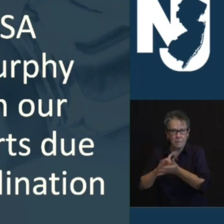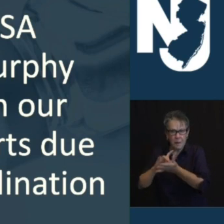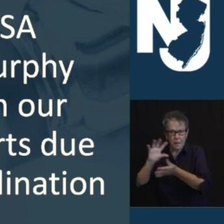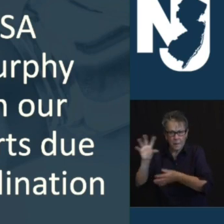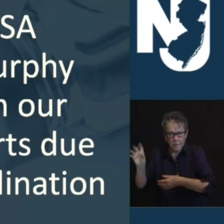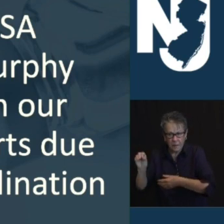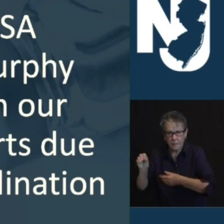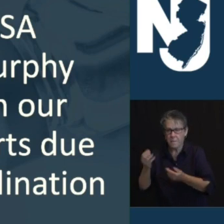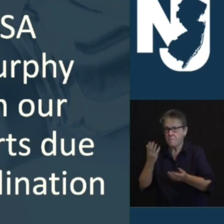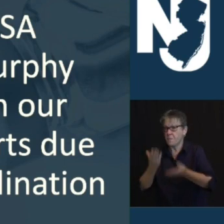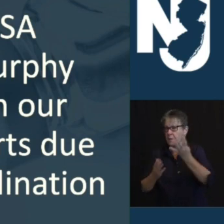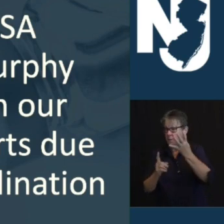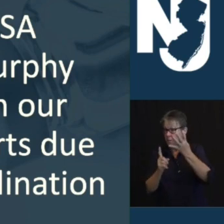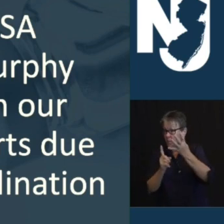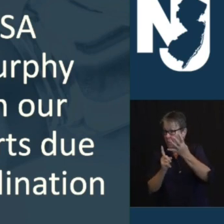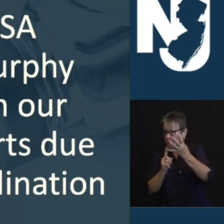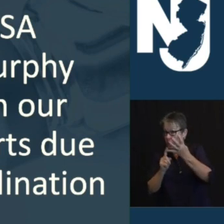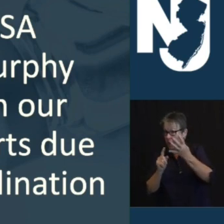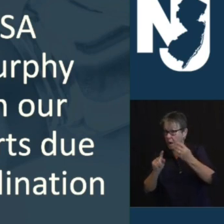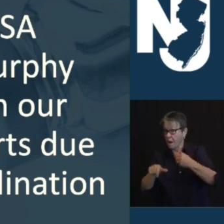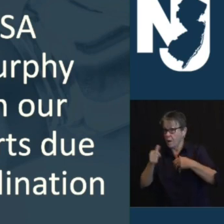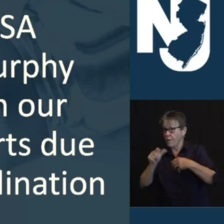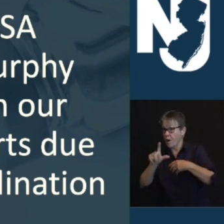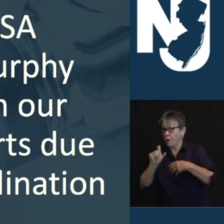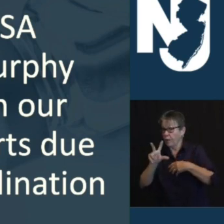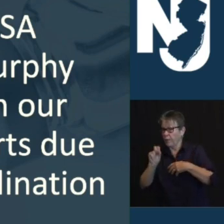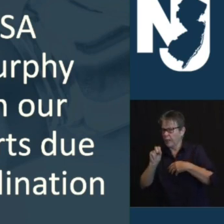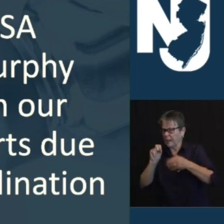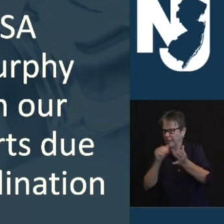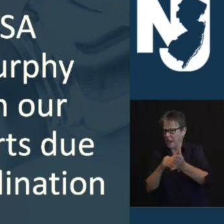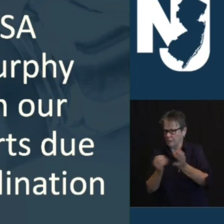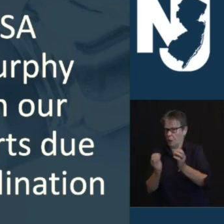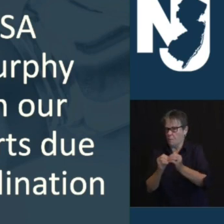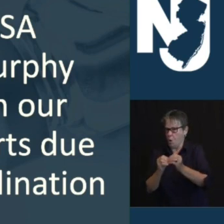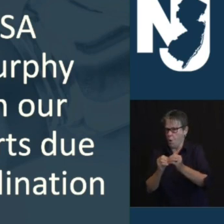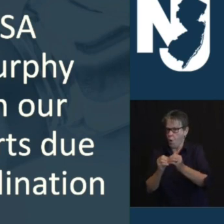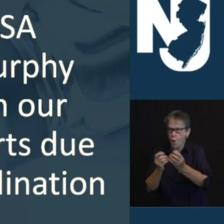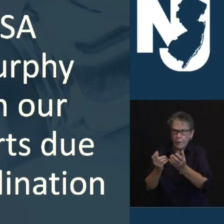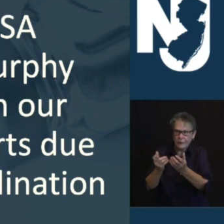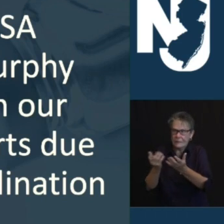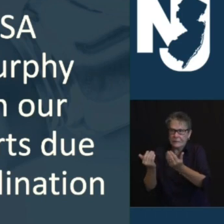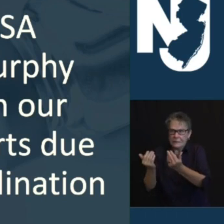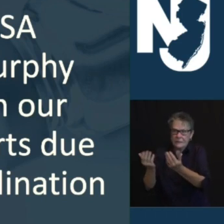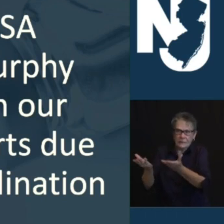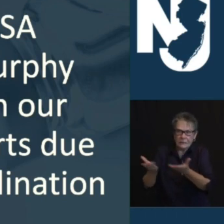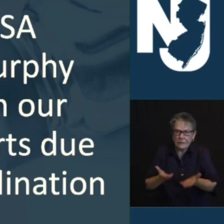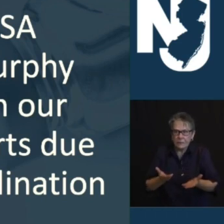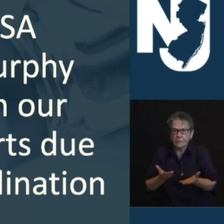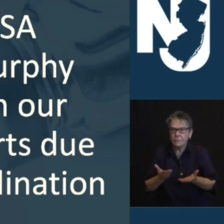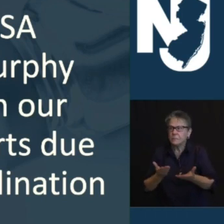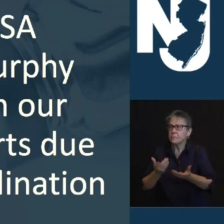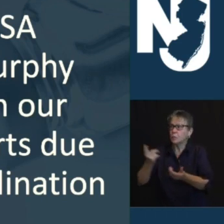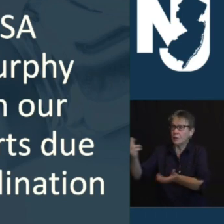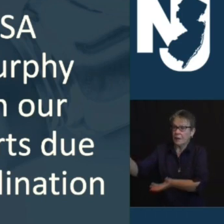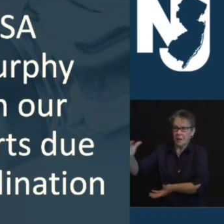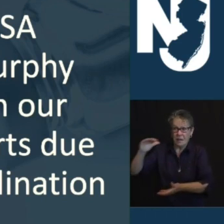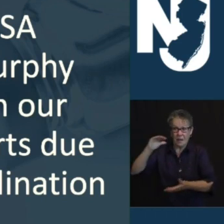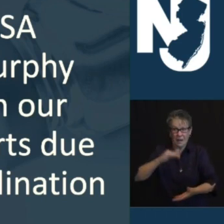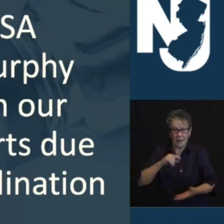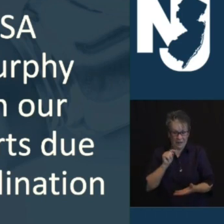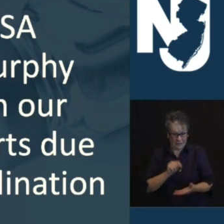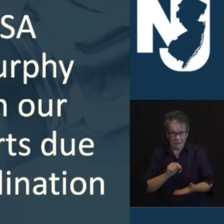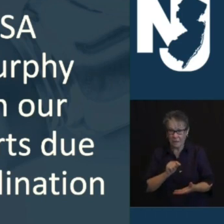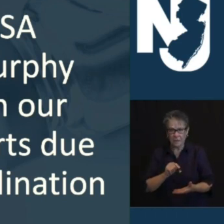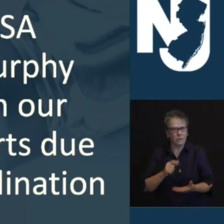2020. We are ready to move forward the moment these vaccines get to us, with healthcare workers being at the front of the line to